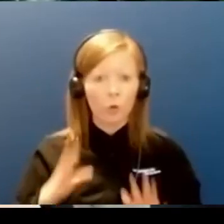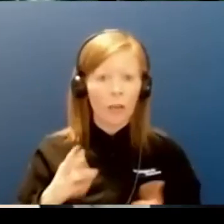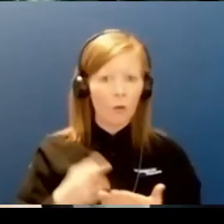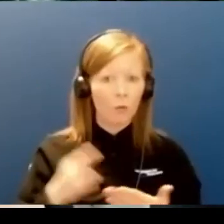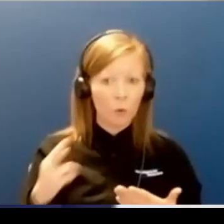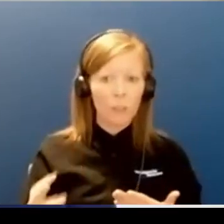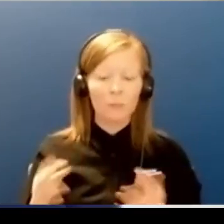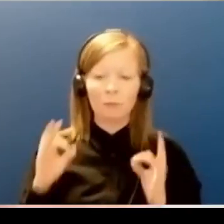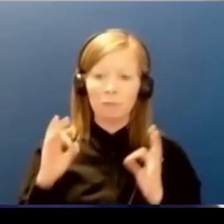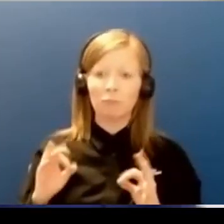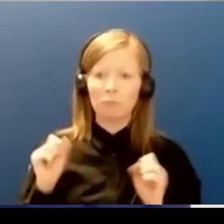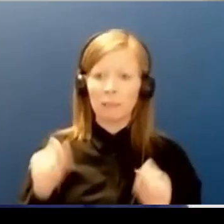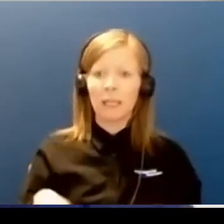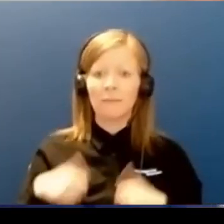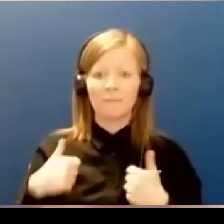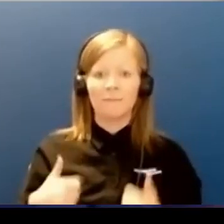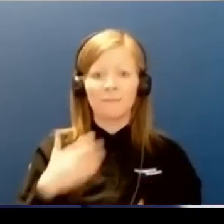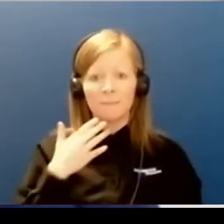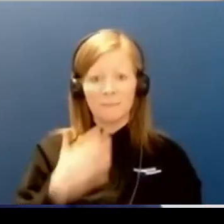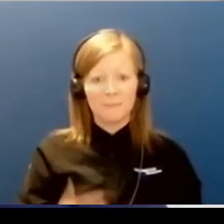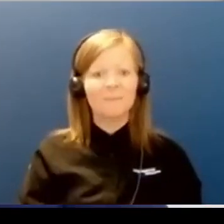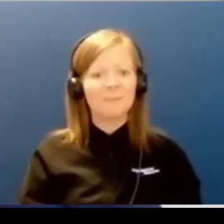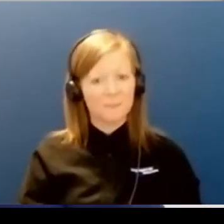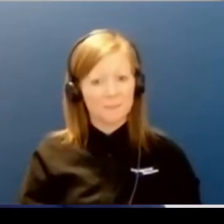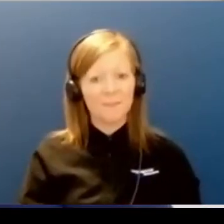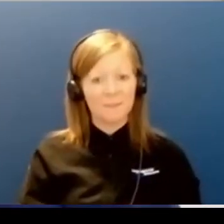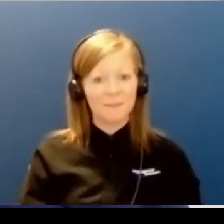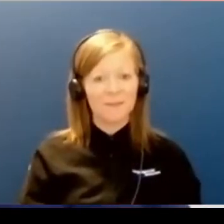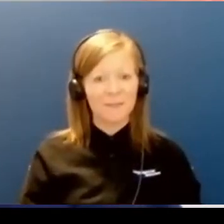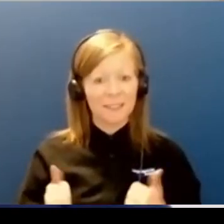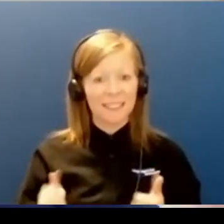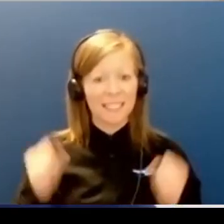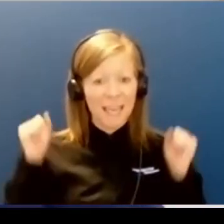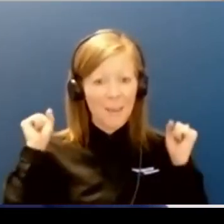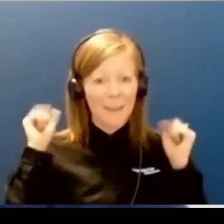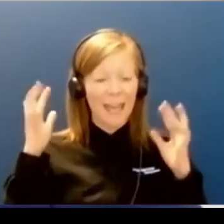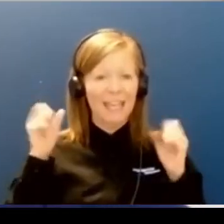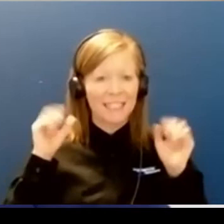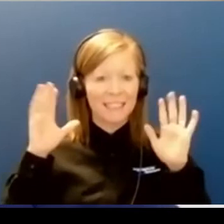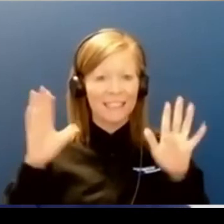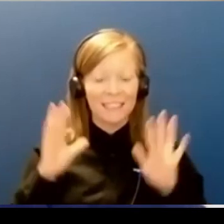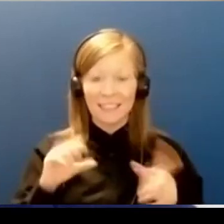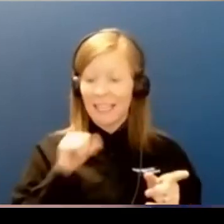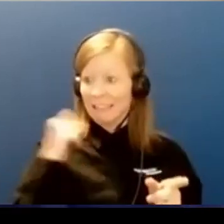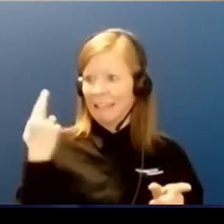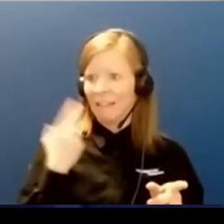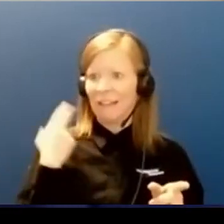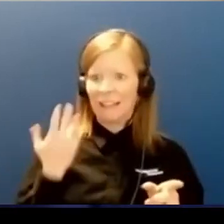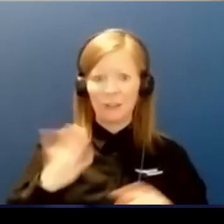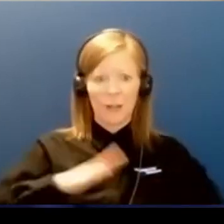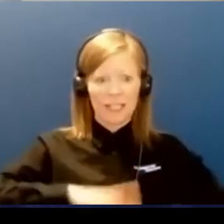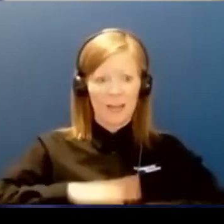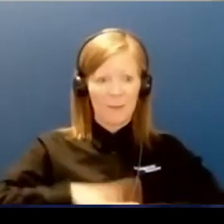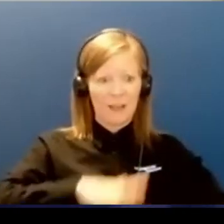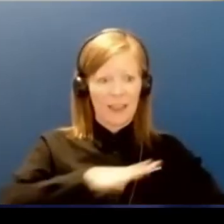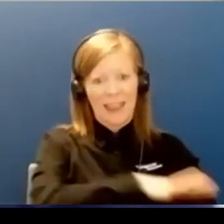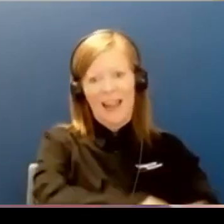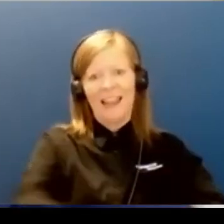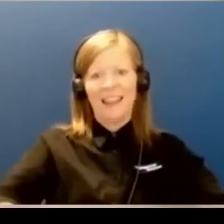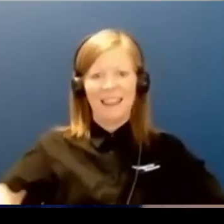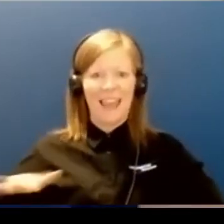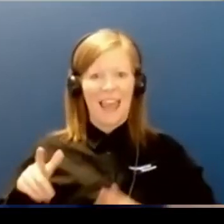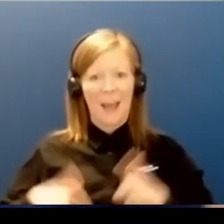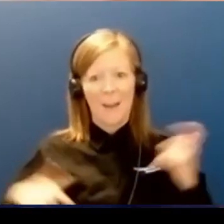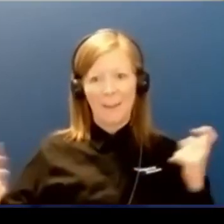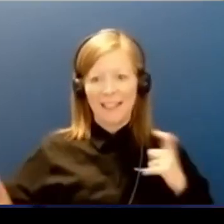tips, things like that. So thank you. Thank you, Manny. That was an amazing presentation and visual. I didn't even know your table in front of you was that big to hold all of those items.